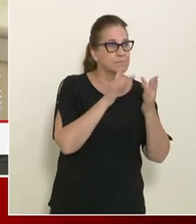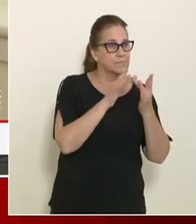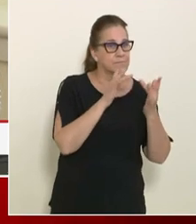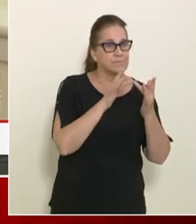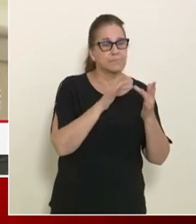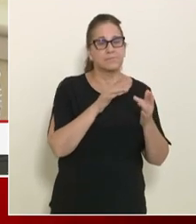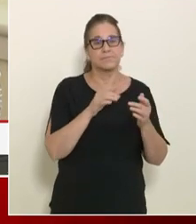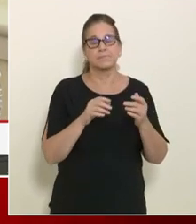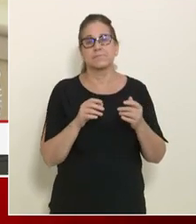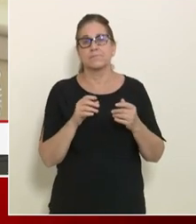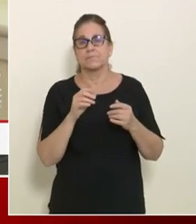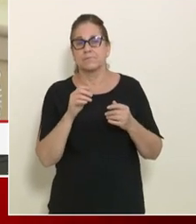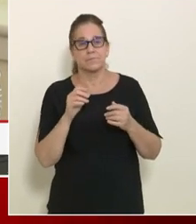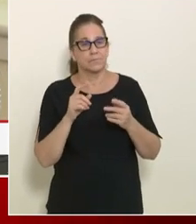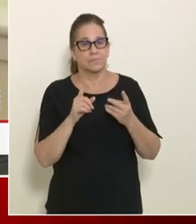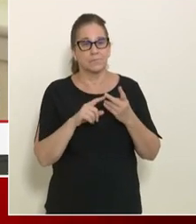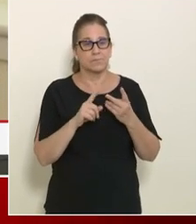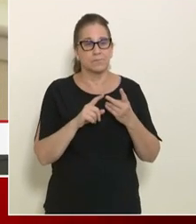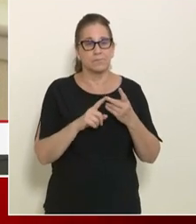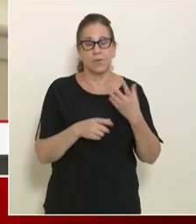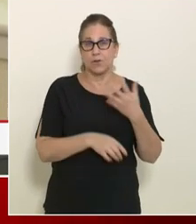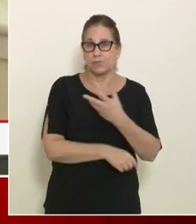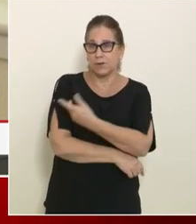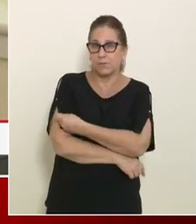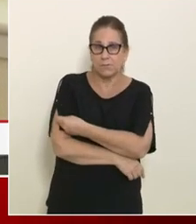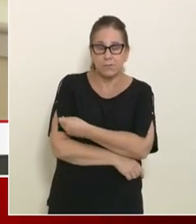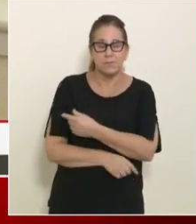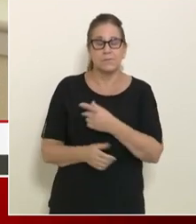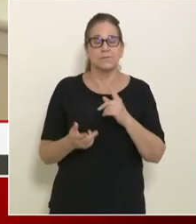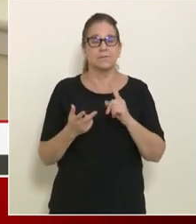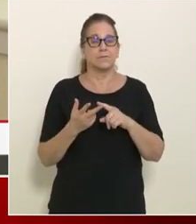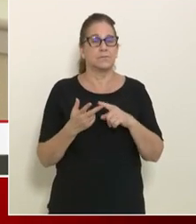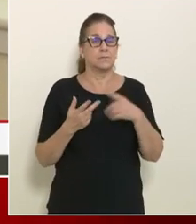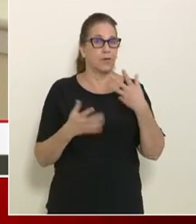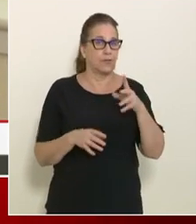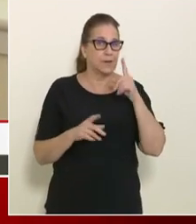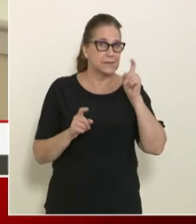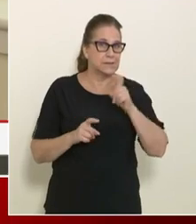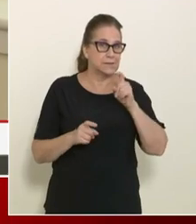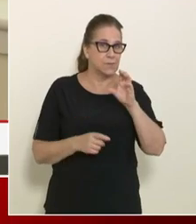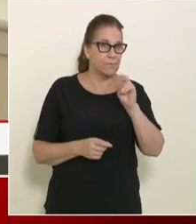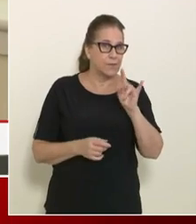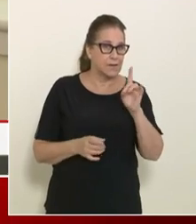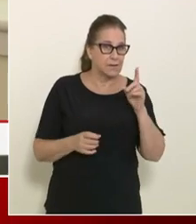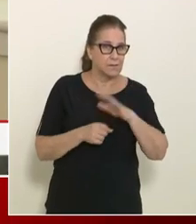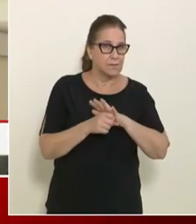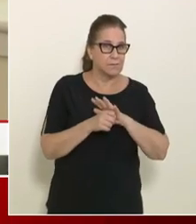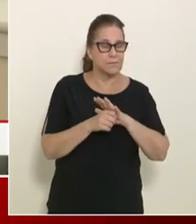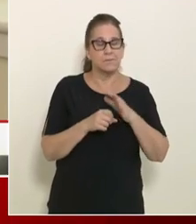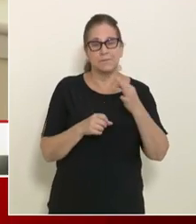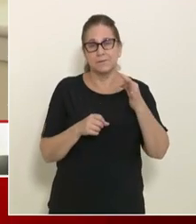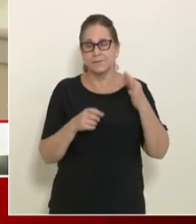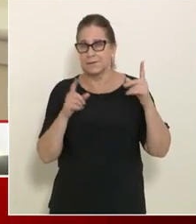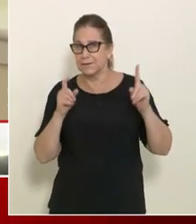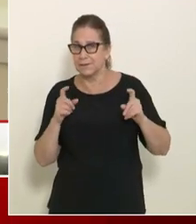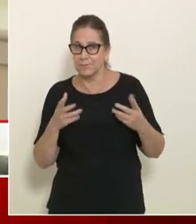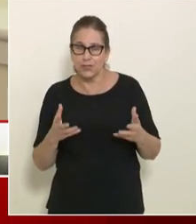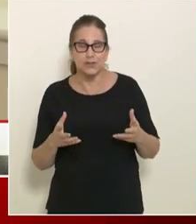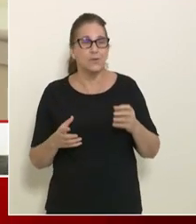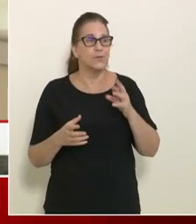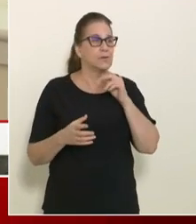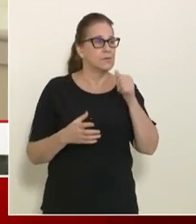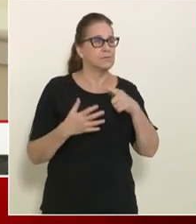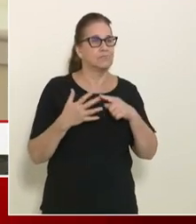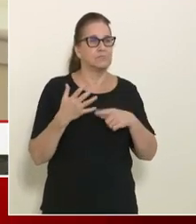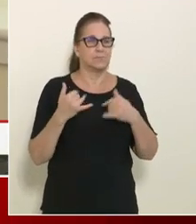replacement for quarantine. Hope that helps. Barry? A question about enrollment. You mentioned enrollment